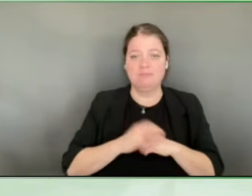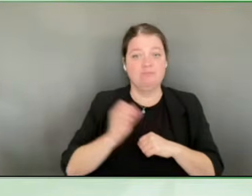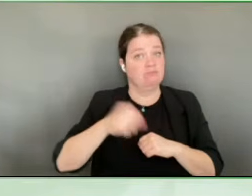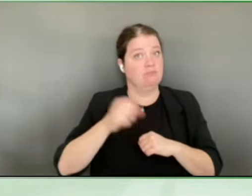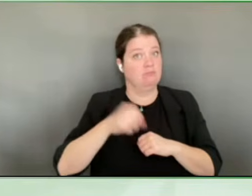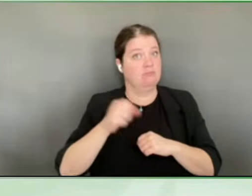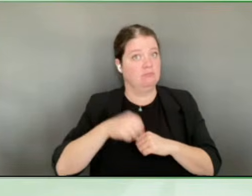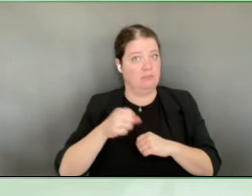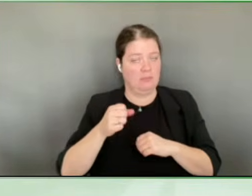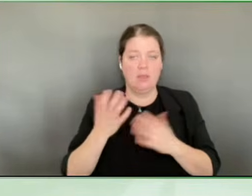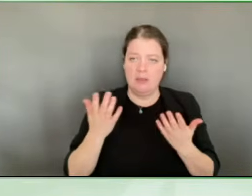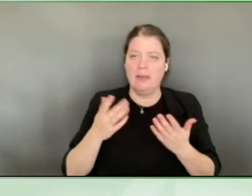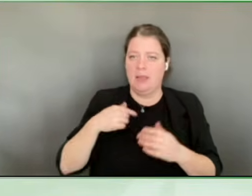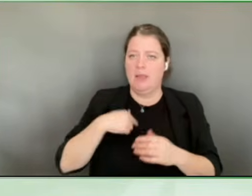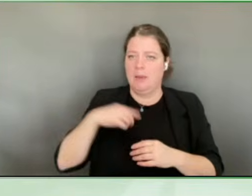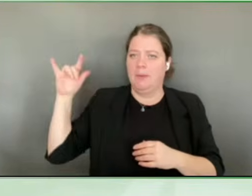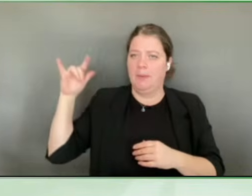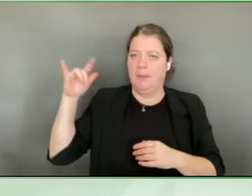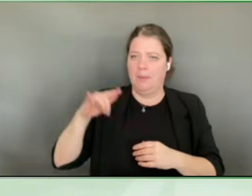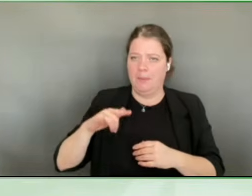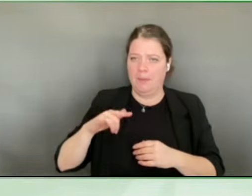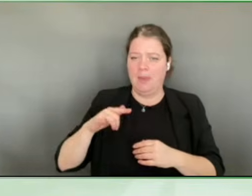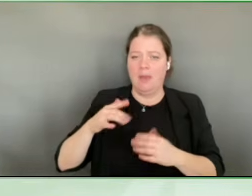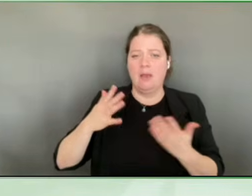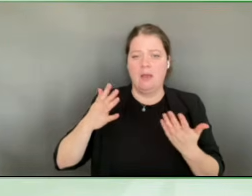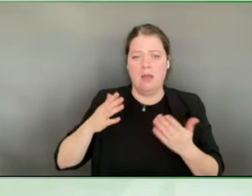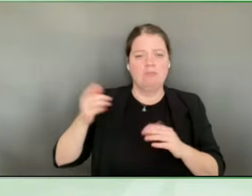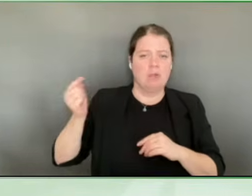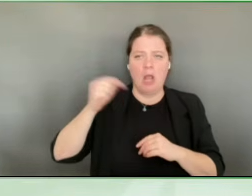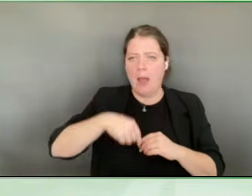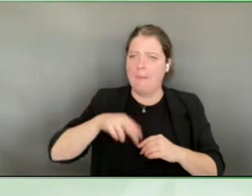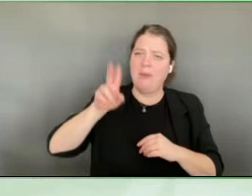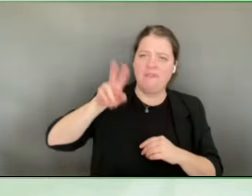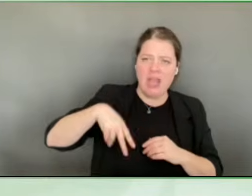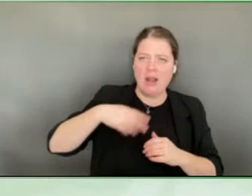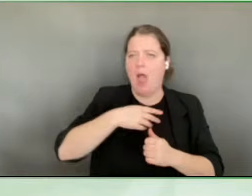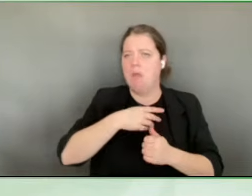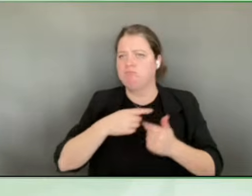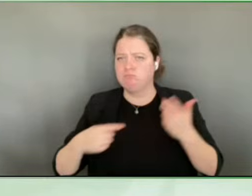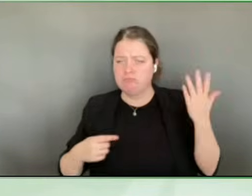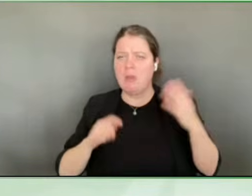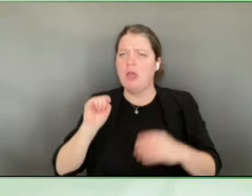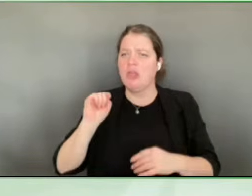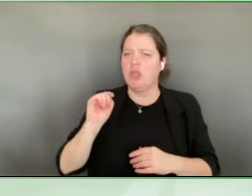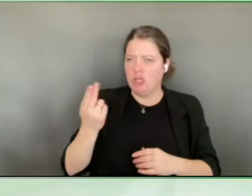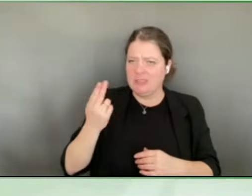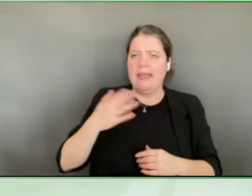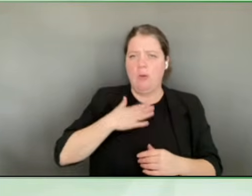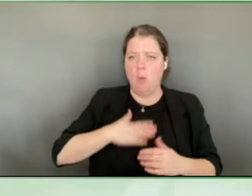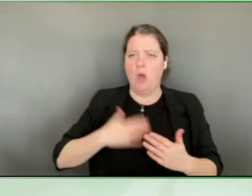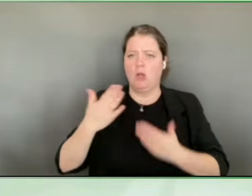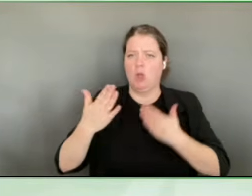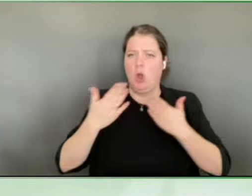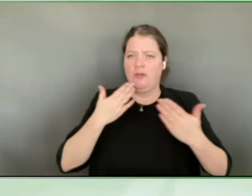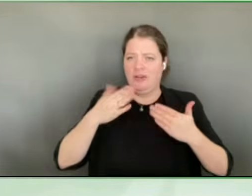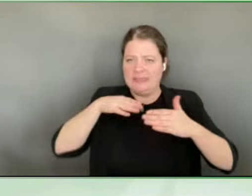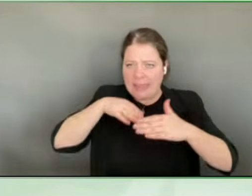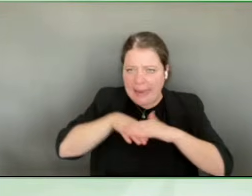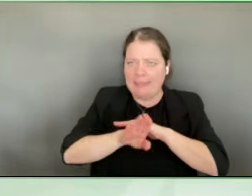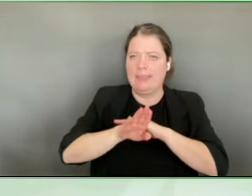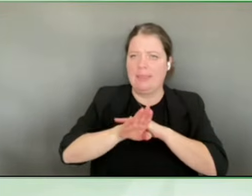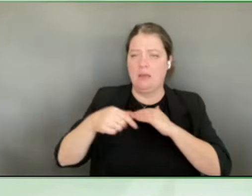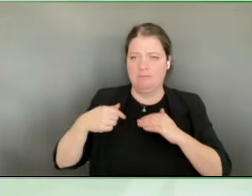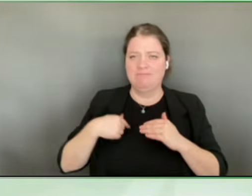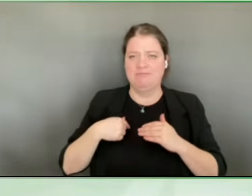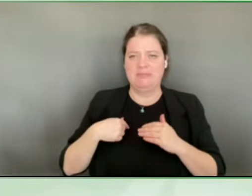I wanted to say to the security staff was, hurry up, I want to get to the conference. But I didn't. I was very polite and was